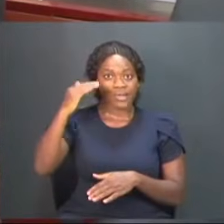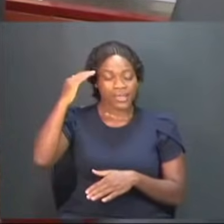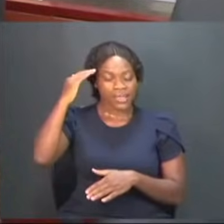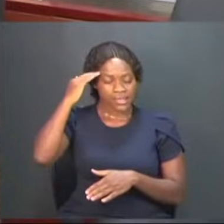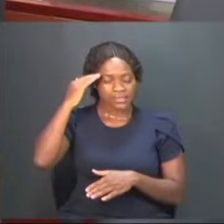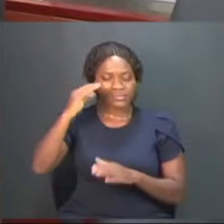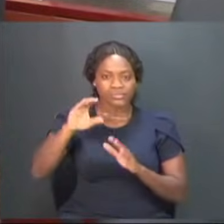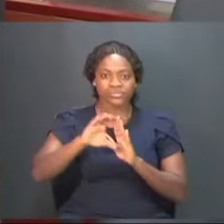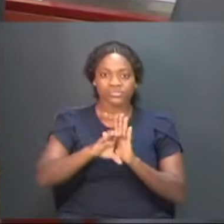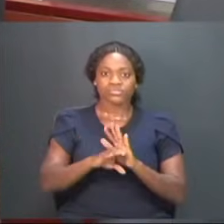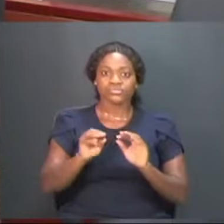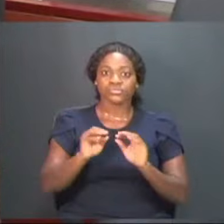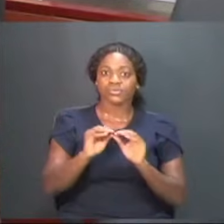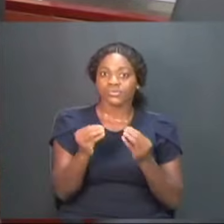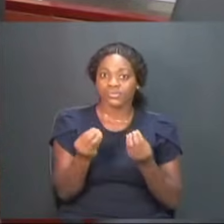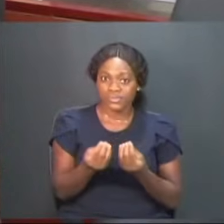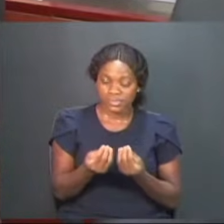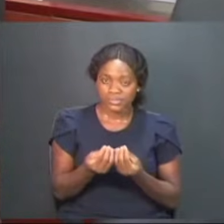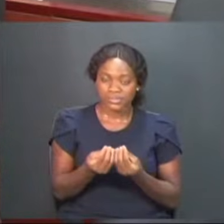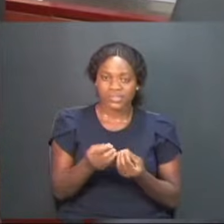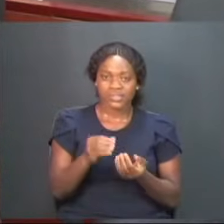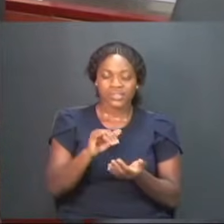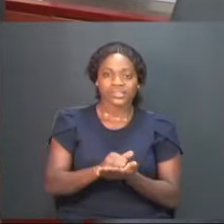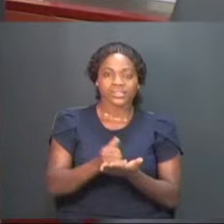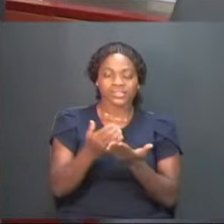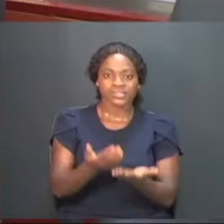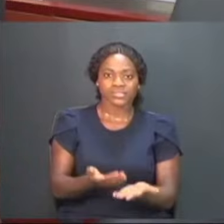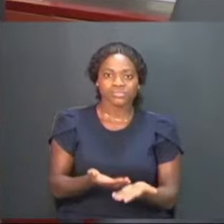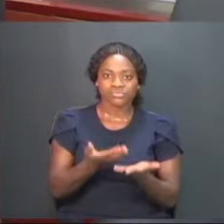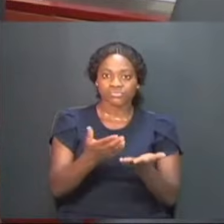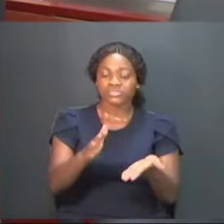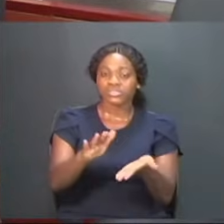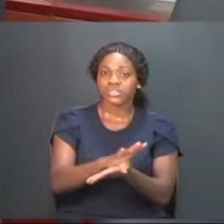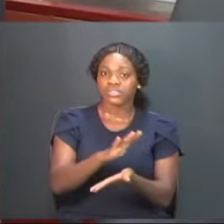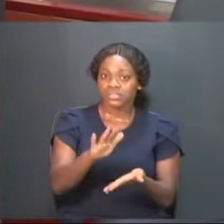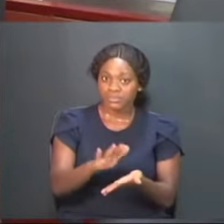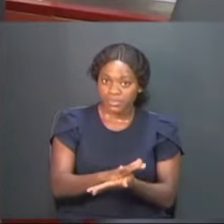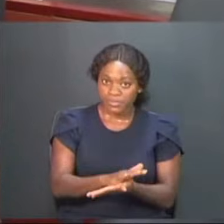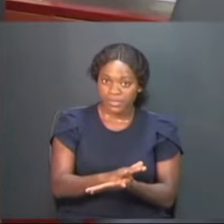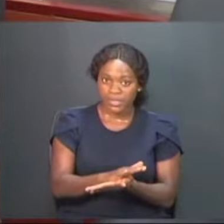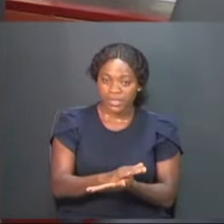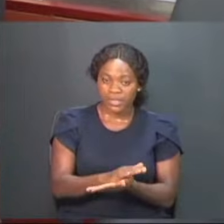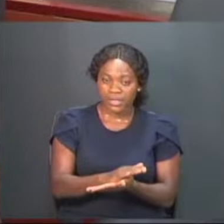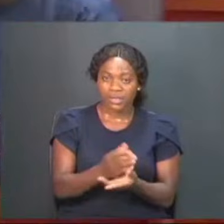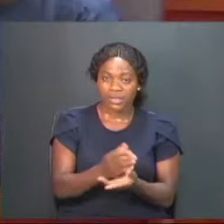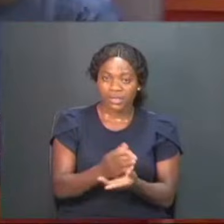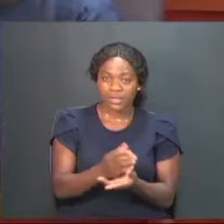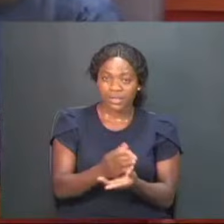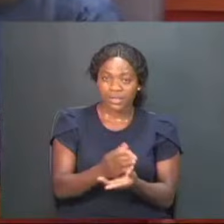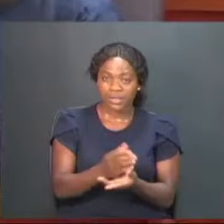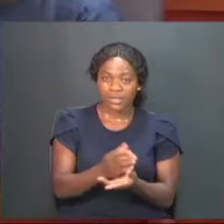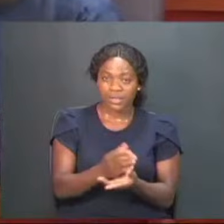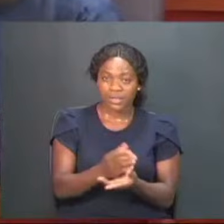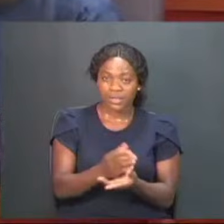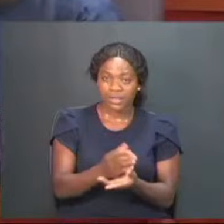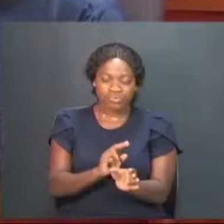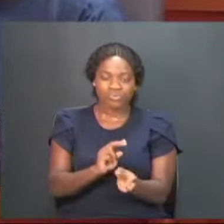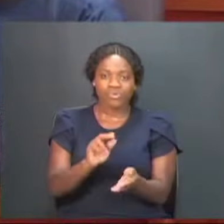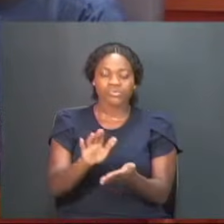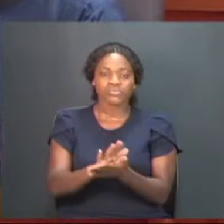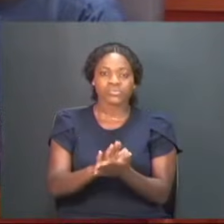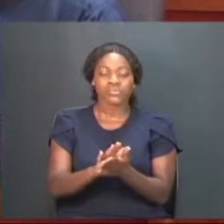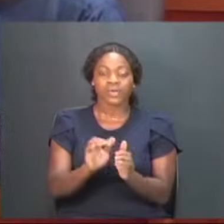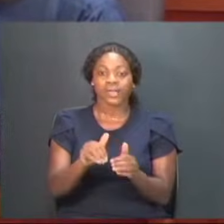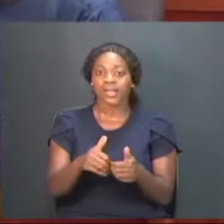constitutional body who presented a paper may withdraw the paper by leave